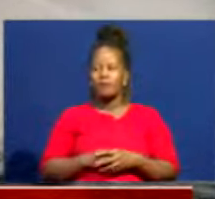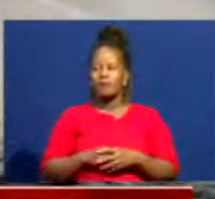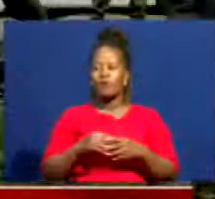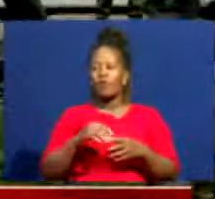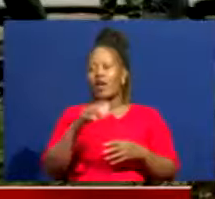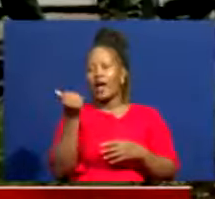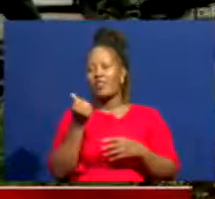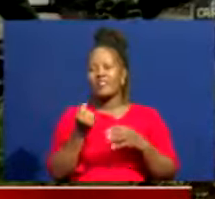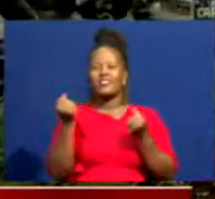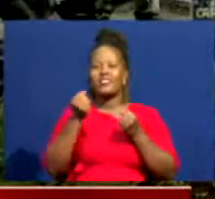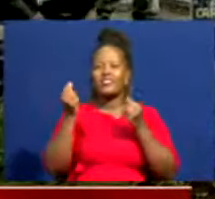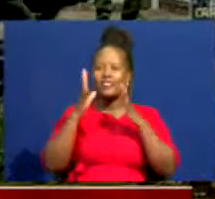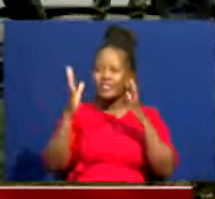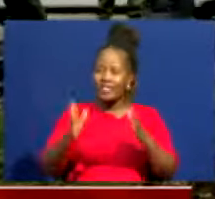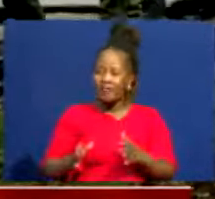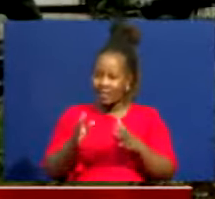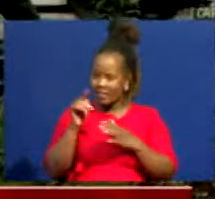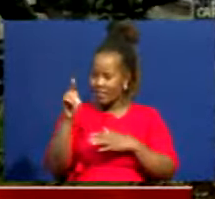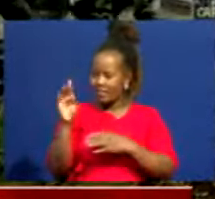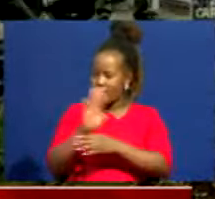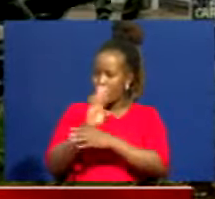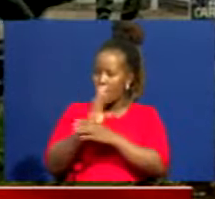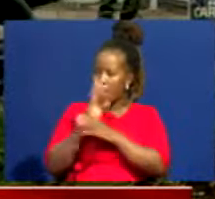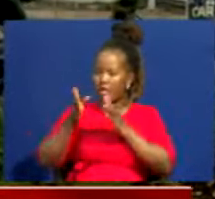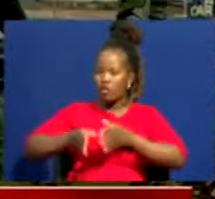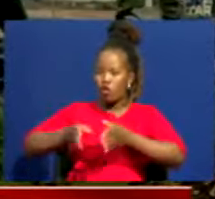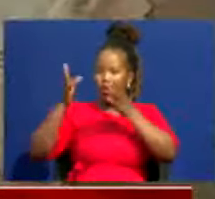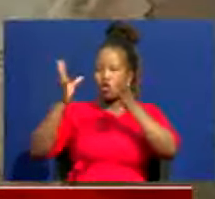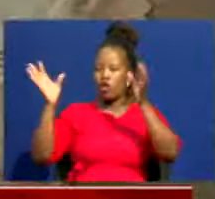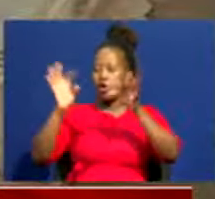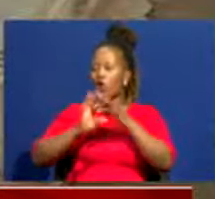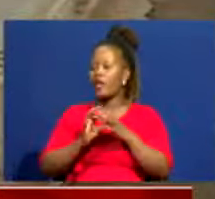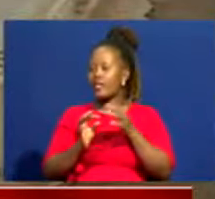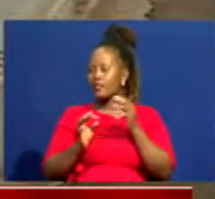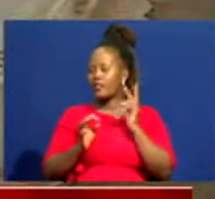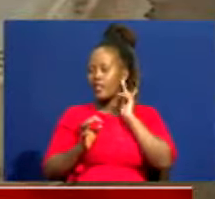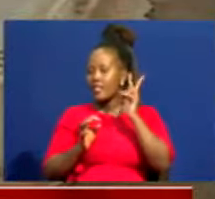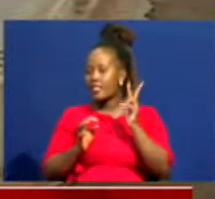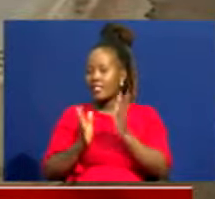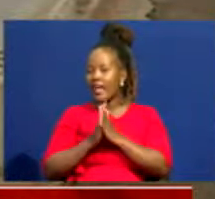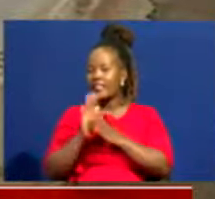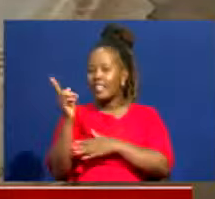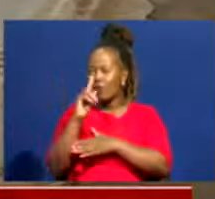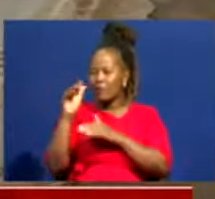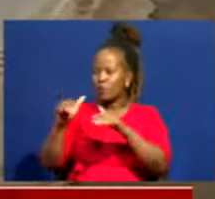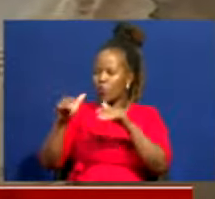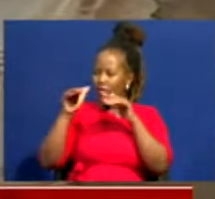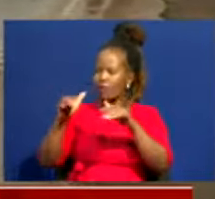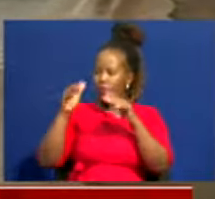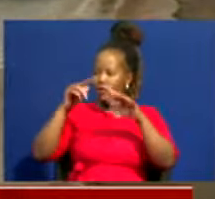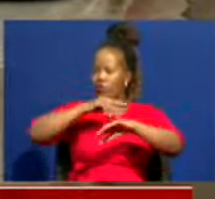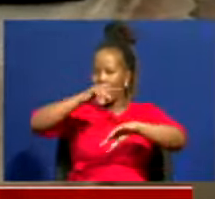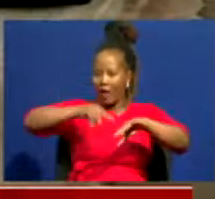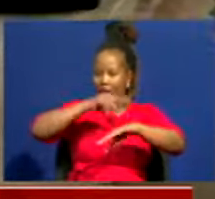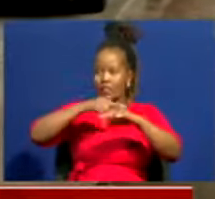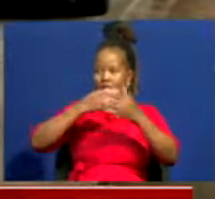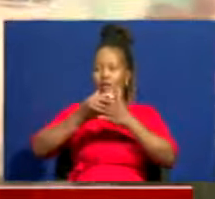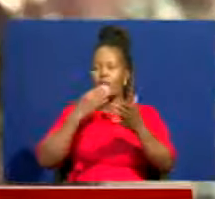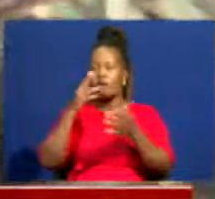motorists plying along the busy road that connects Kisii and Nairobi counties were forced to wait for hours before the police contained the